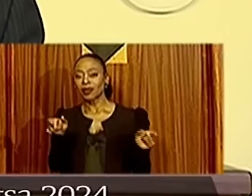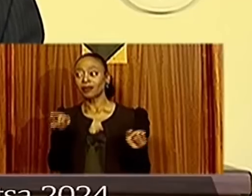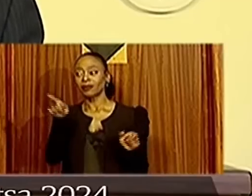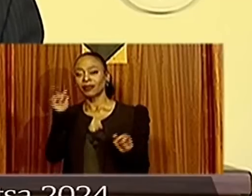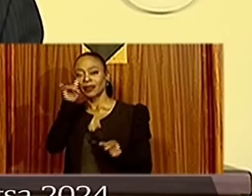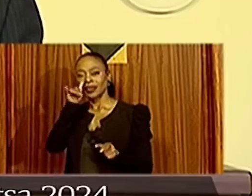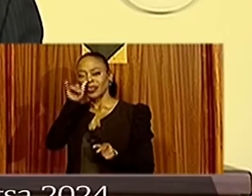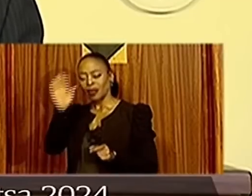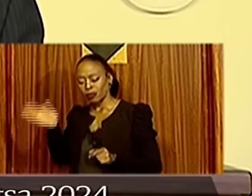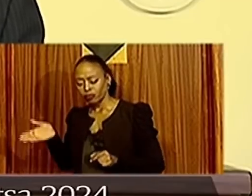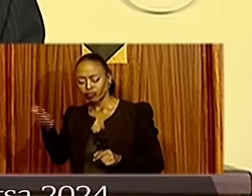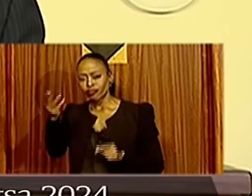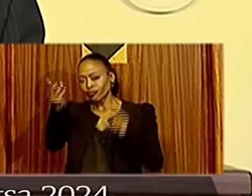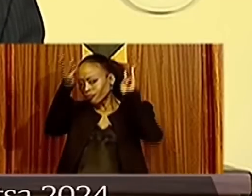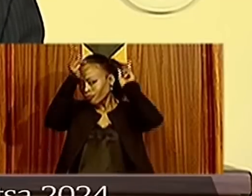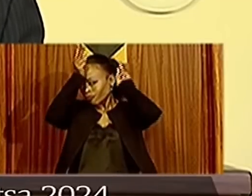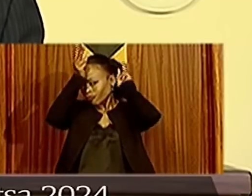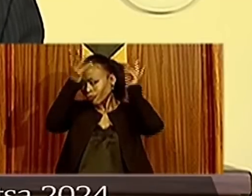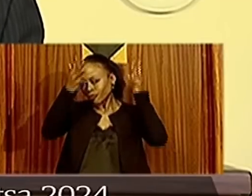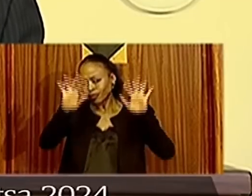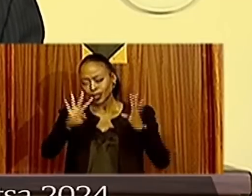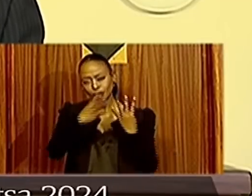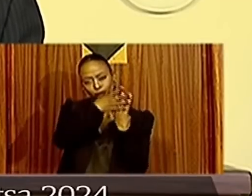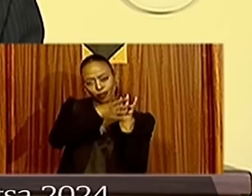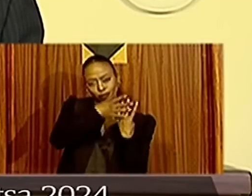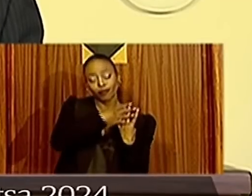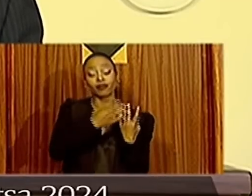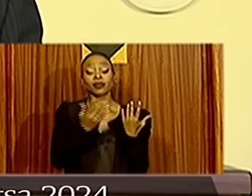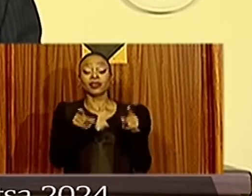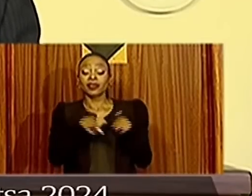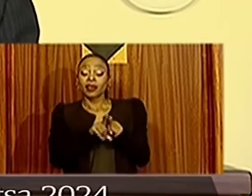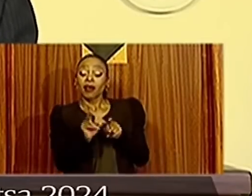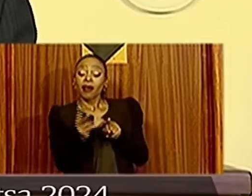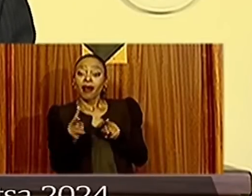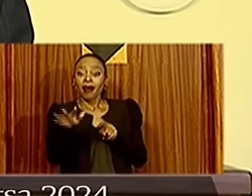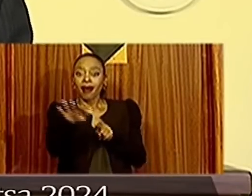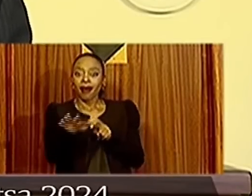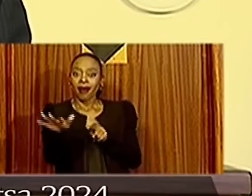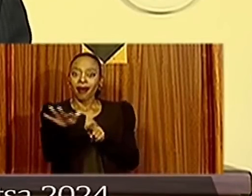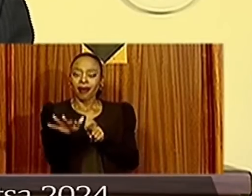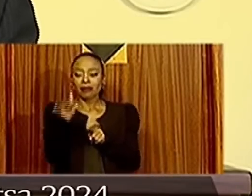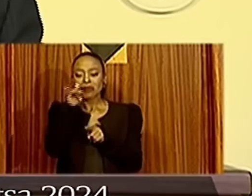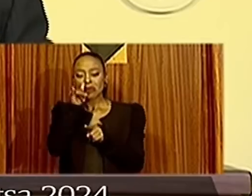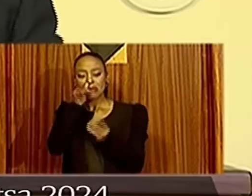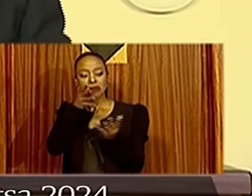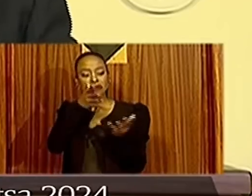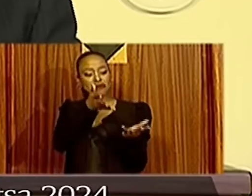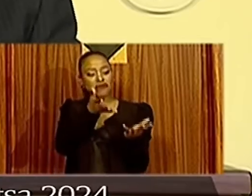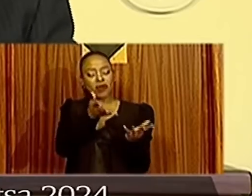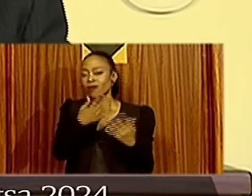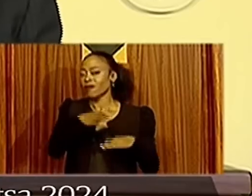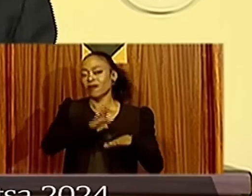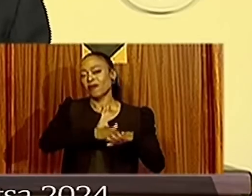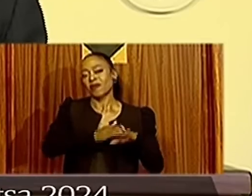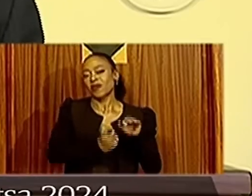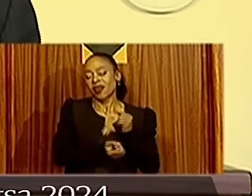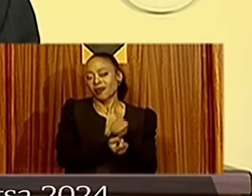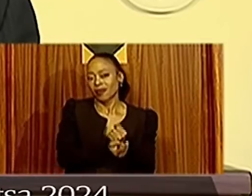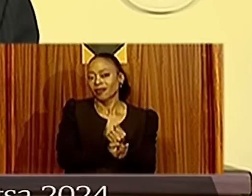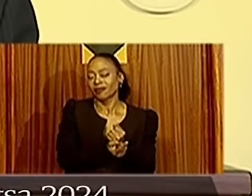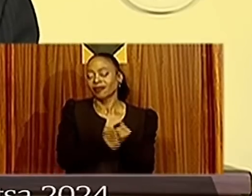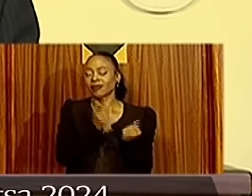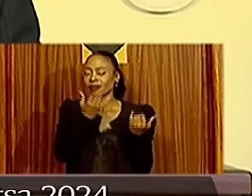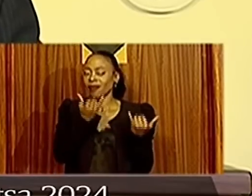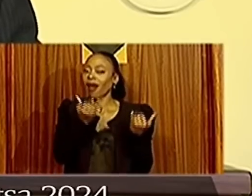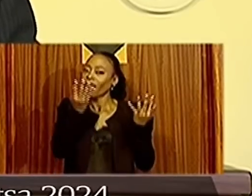perpetrators are being sent to jail, and in many areas, the incidence of such crimes is slowly